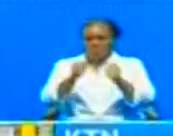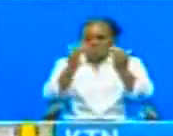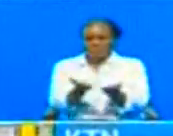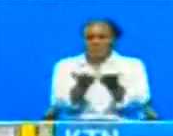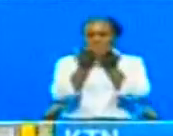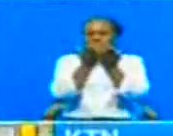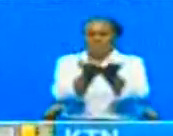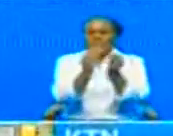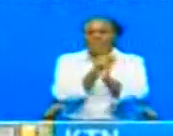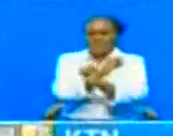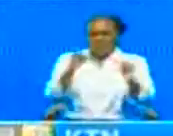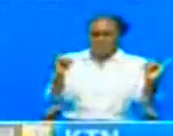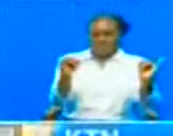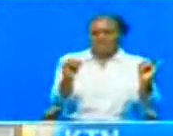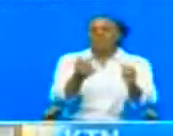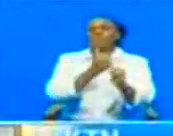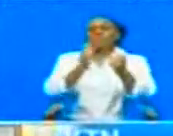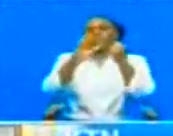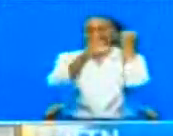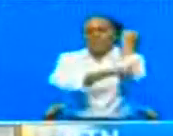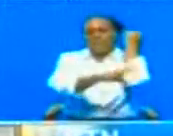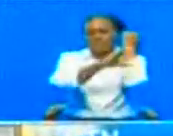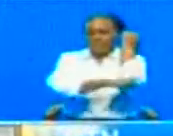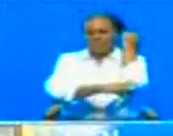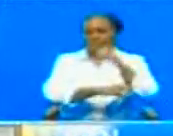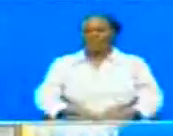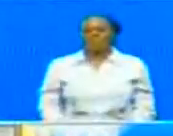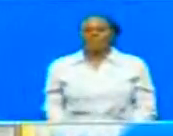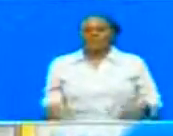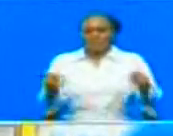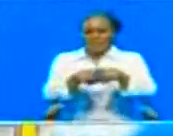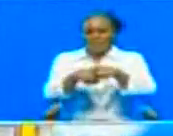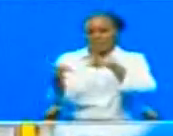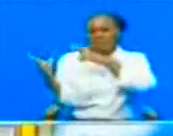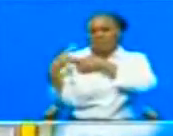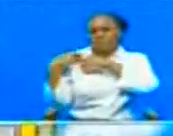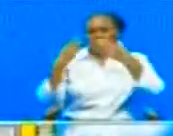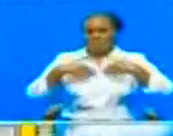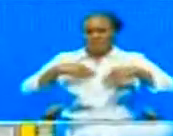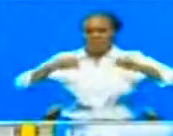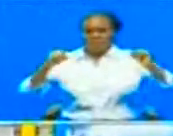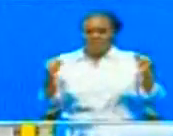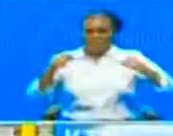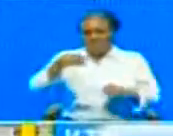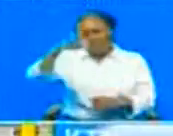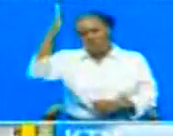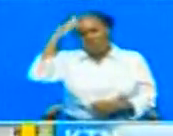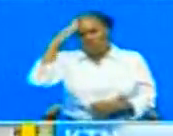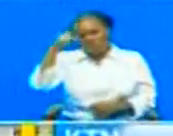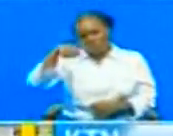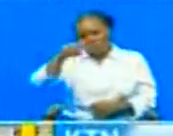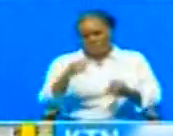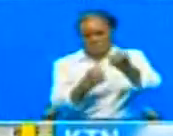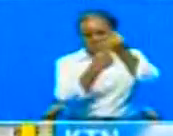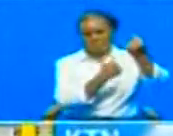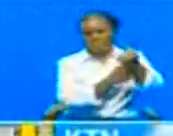most transparent sports in this country. The stakeholders are happy. They are now going to know where their sponsorship